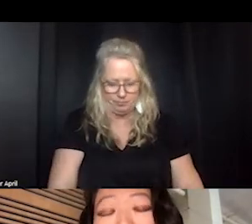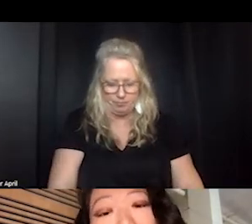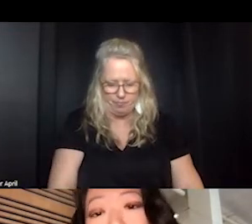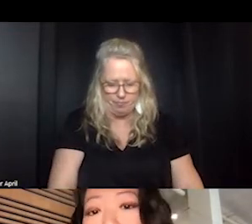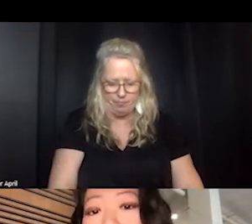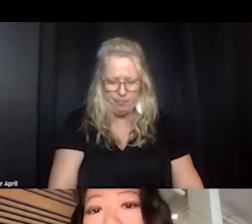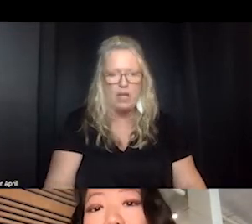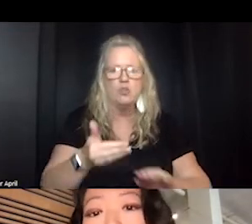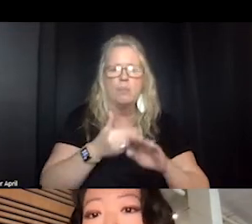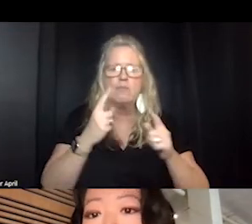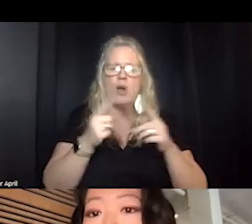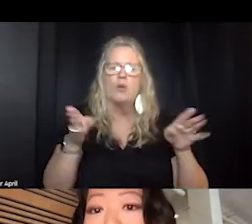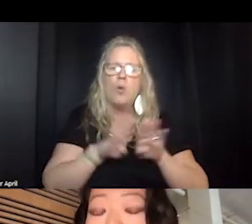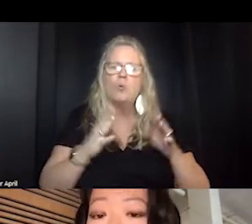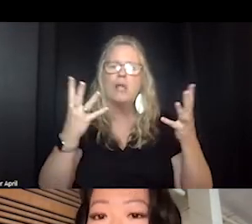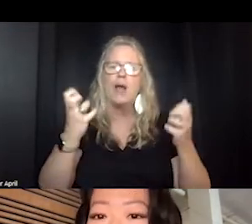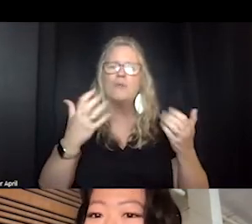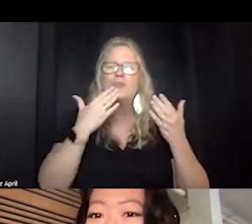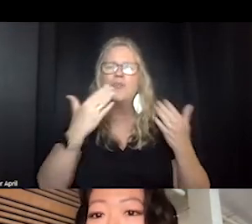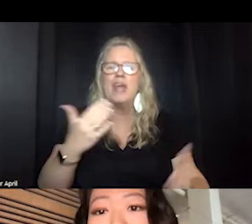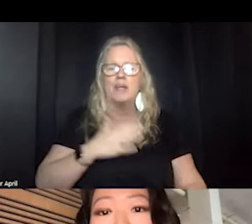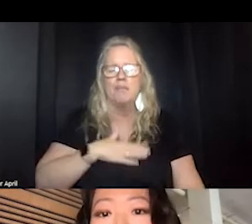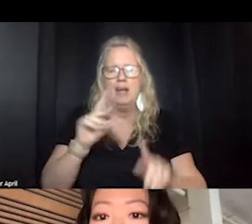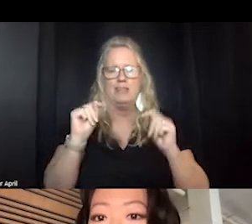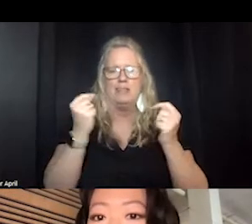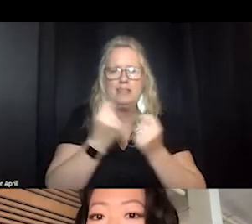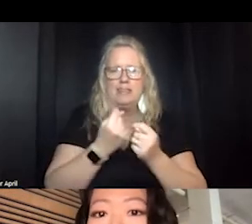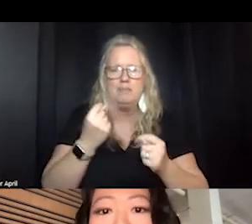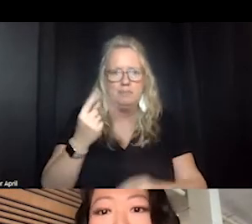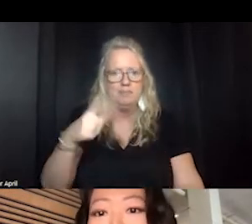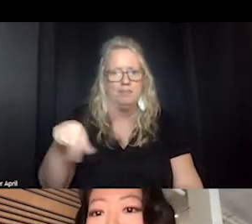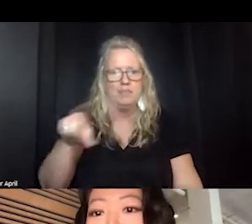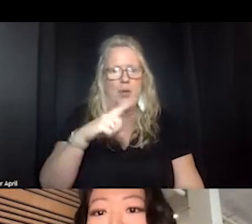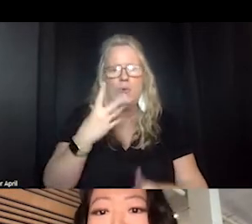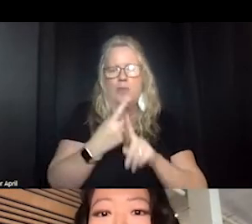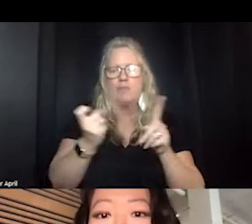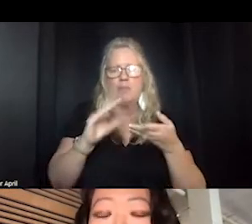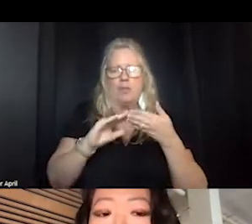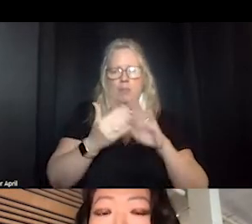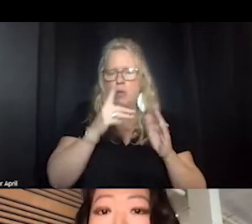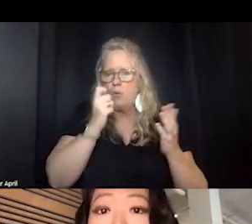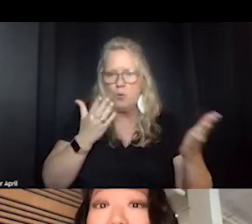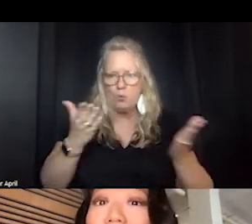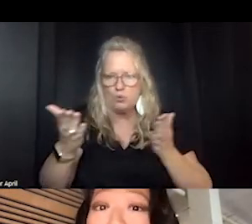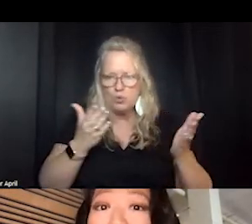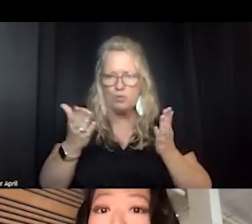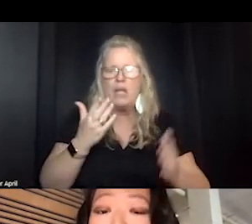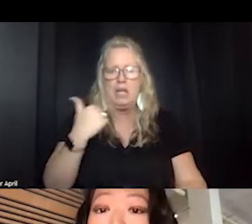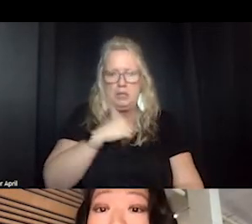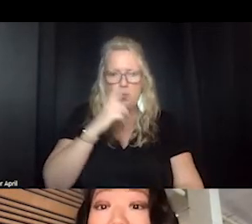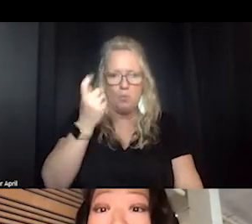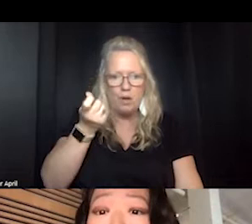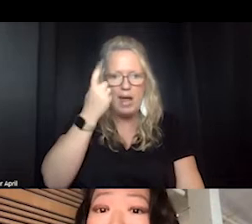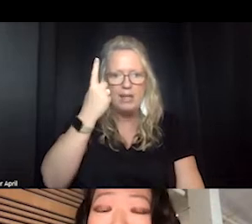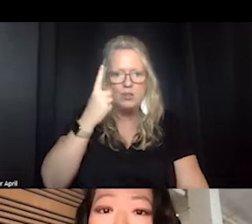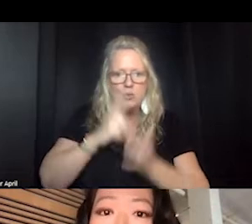And before I close, I really want to thank my team. We're women in STEM. We come from the communities we're serving, and we understand what